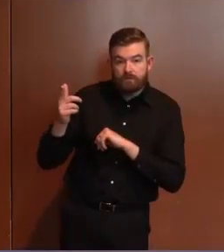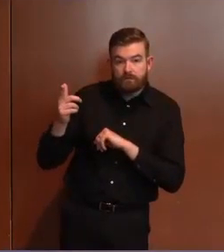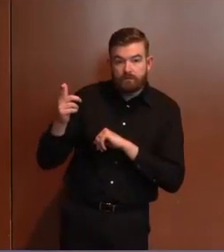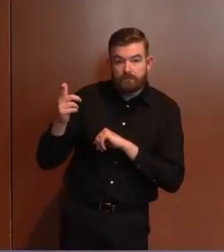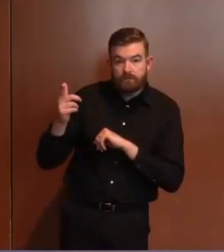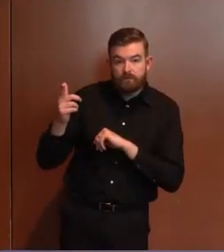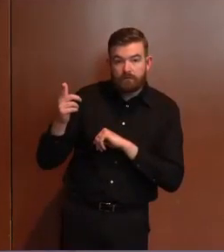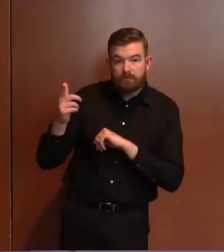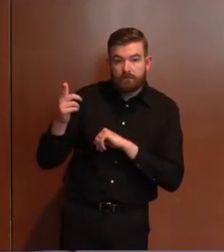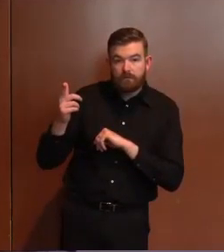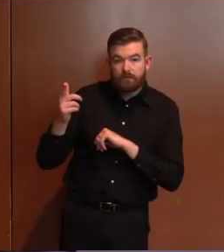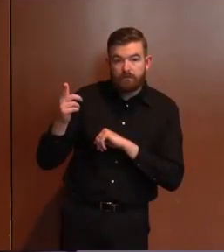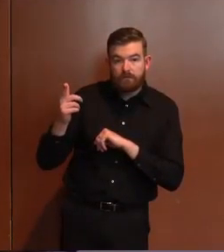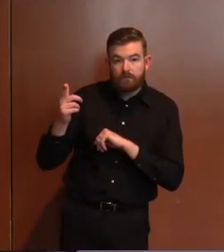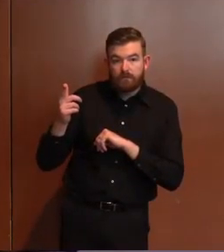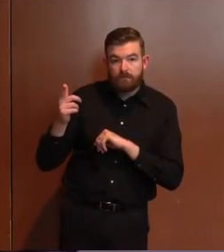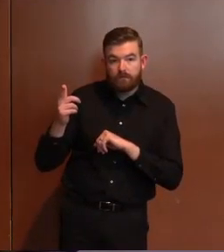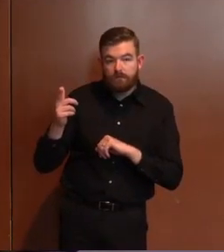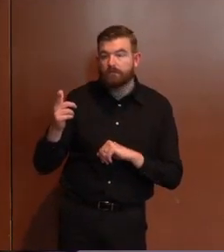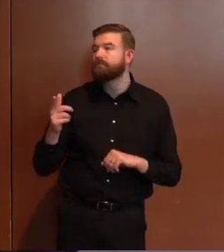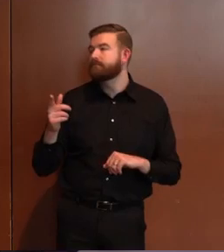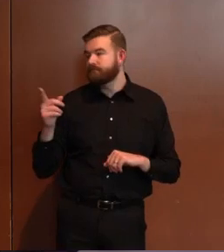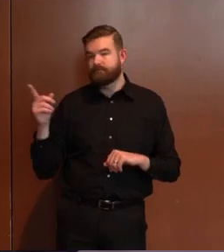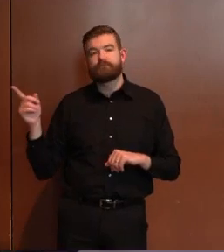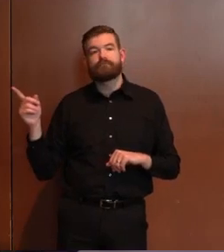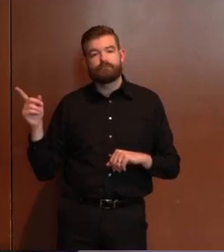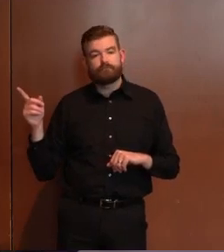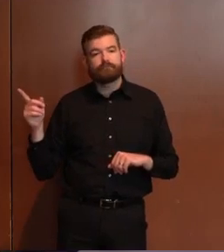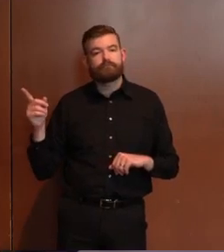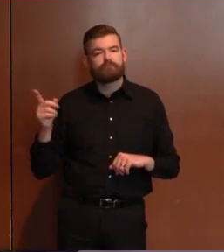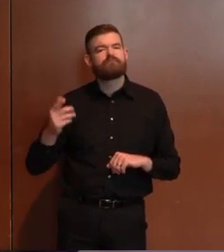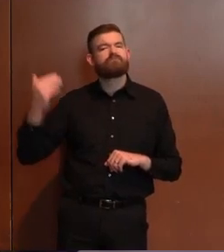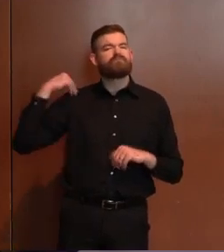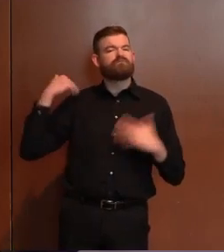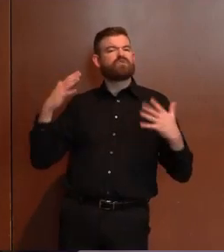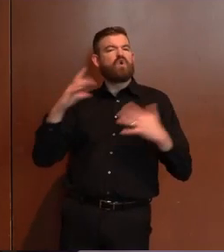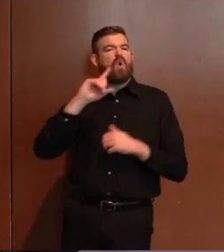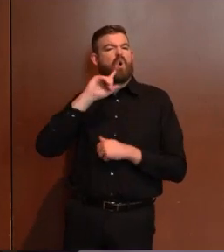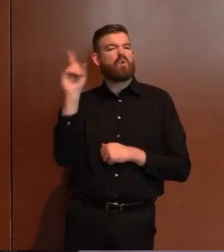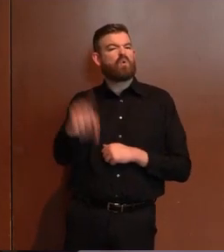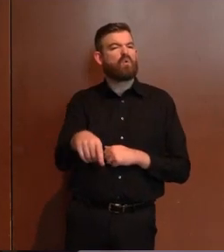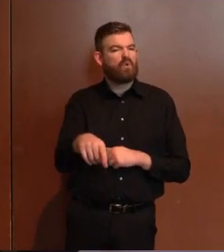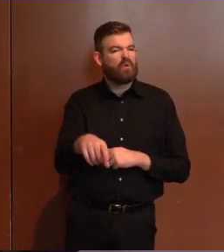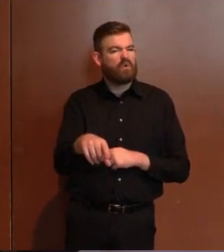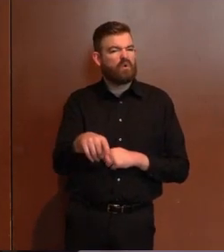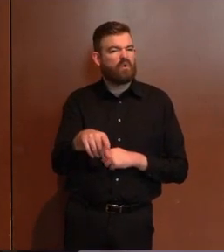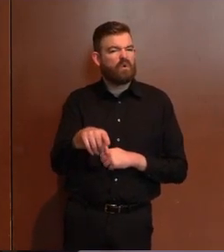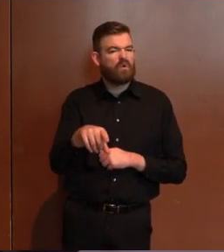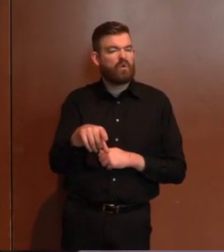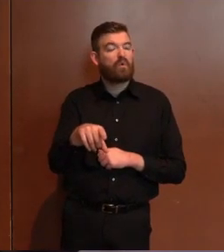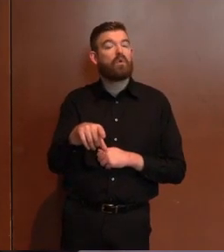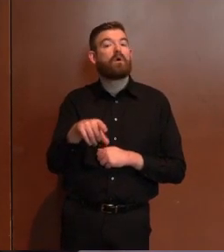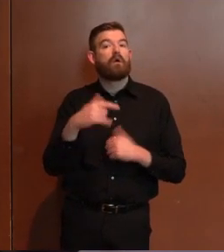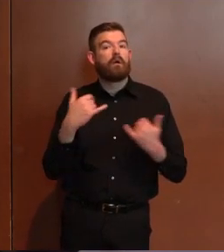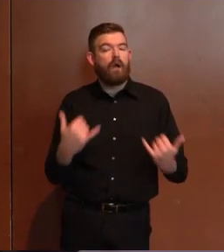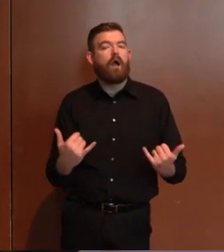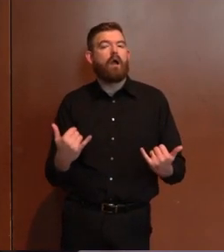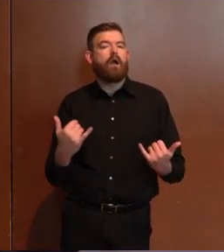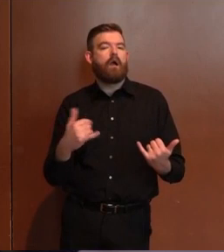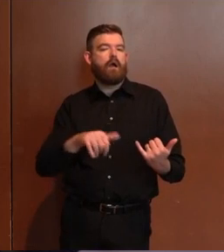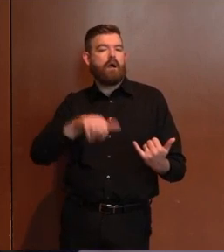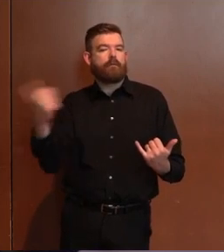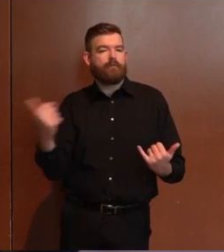an addendum to Executive Order 108, which, as we've talked about before, gives a few limited exceptions to the broader executive